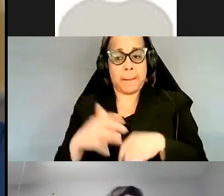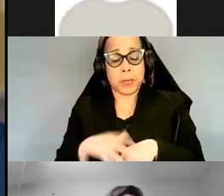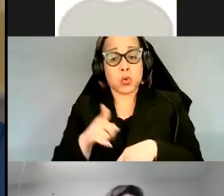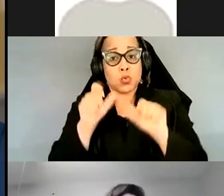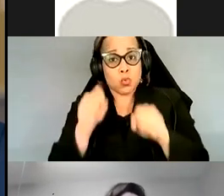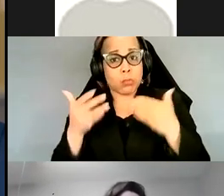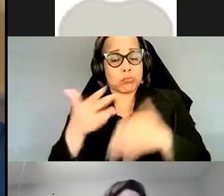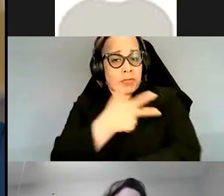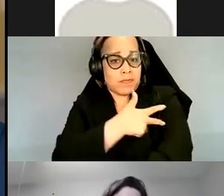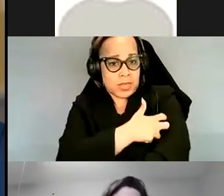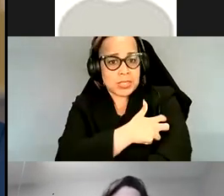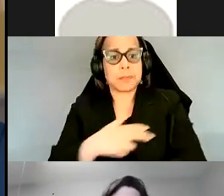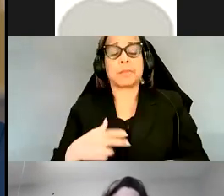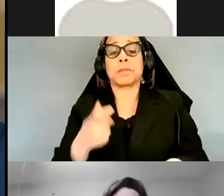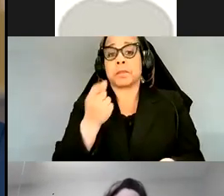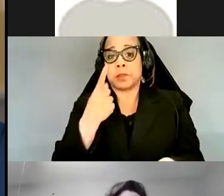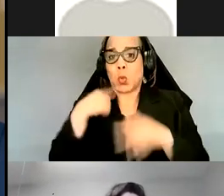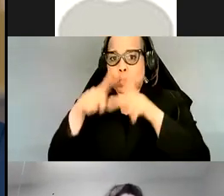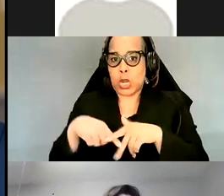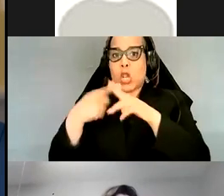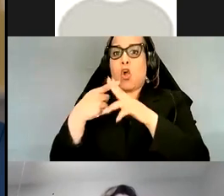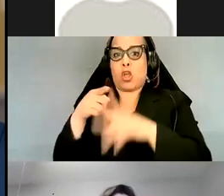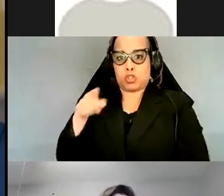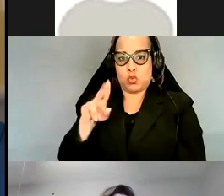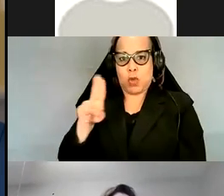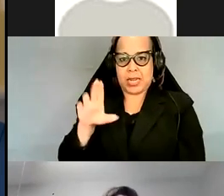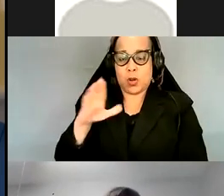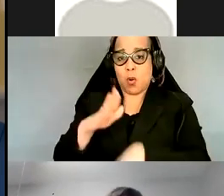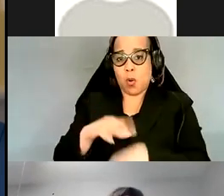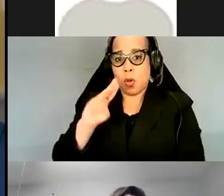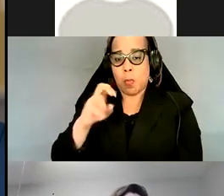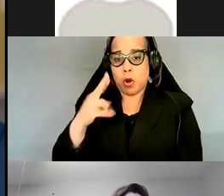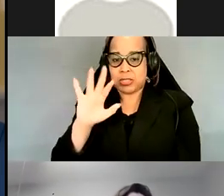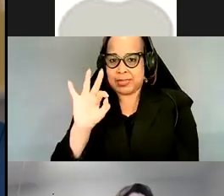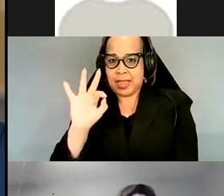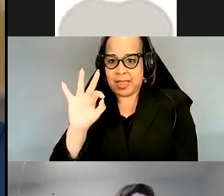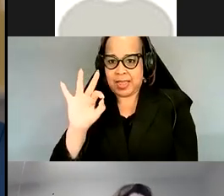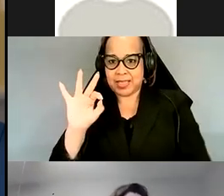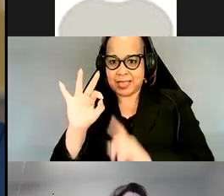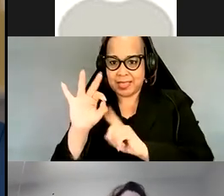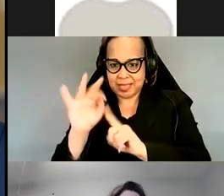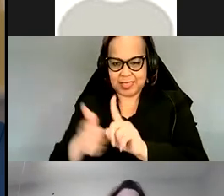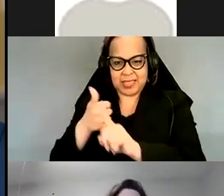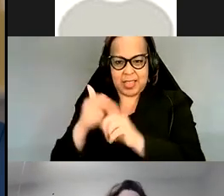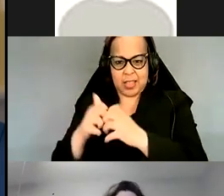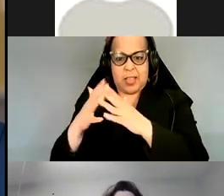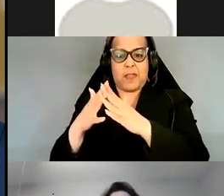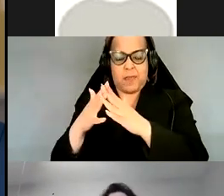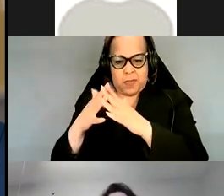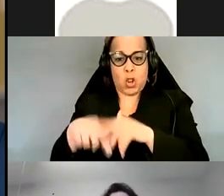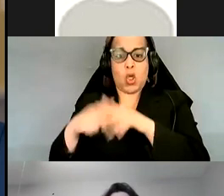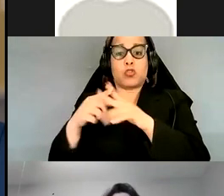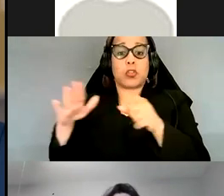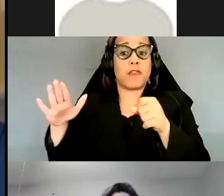can get vaccine. So we did launch United Center on March 9th as a soft launch and then fully launched